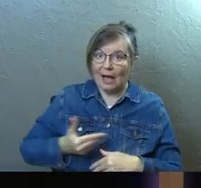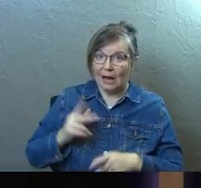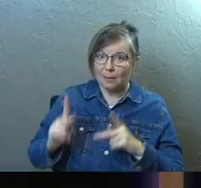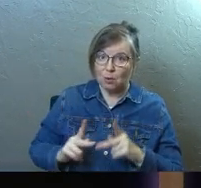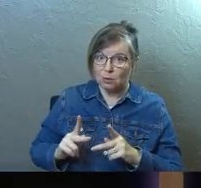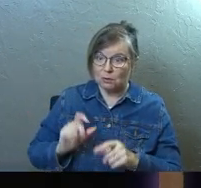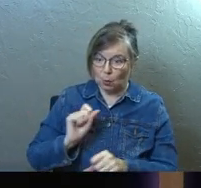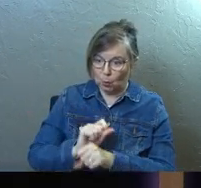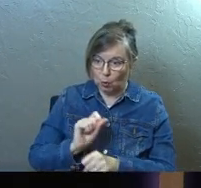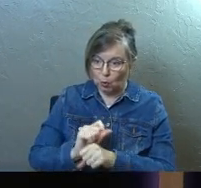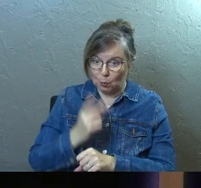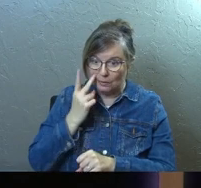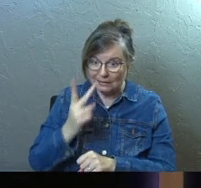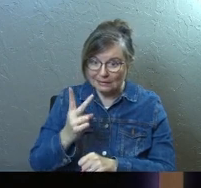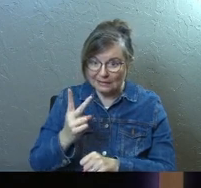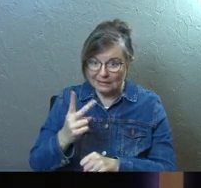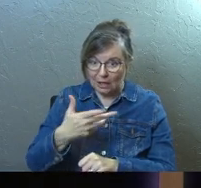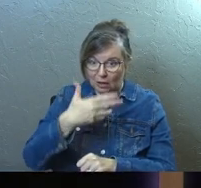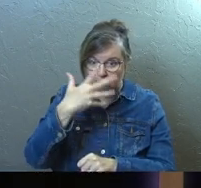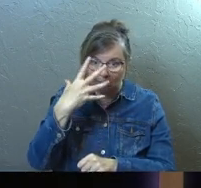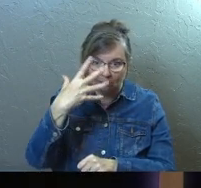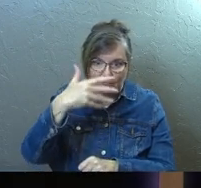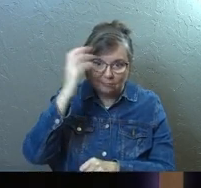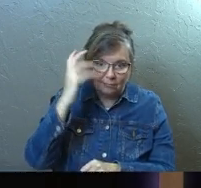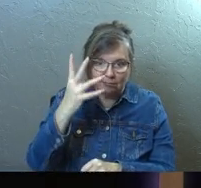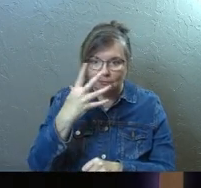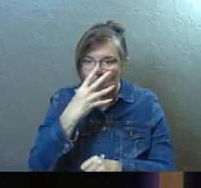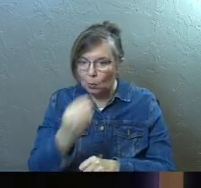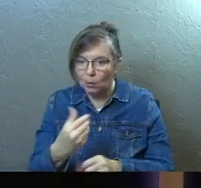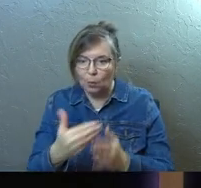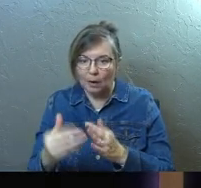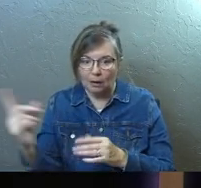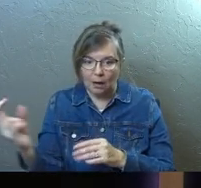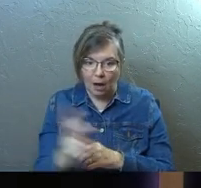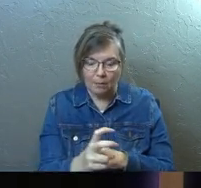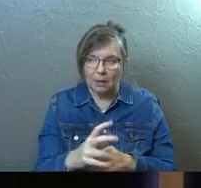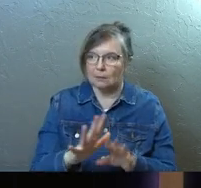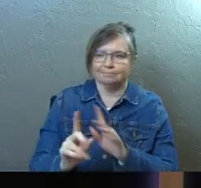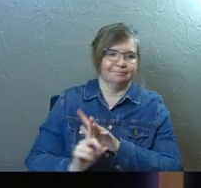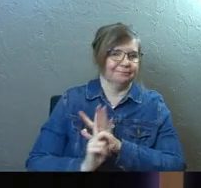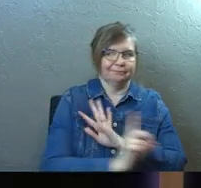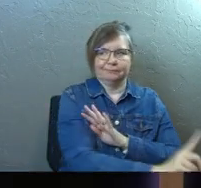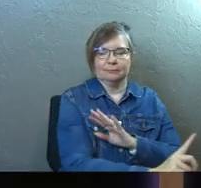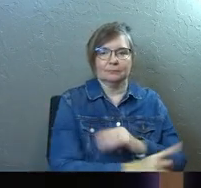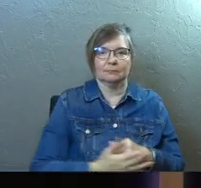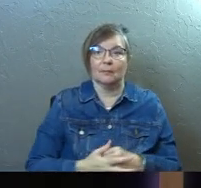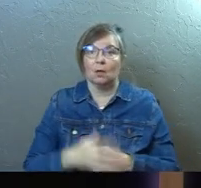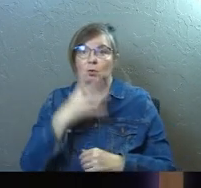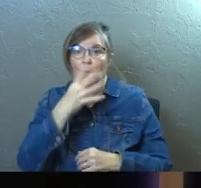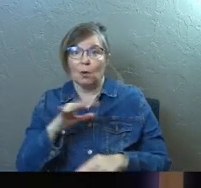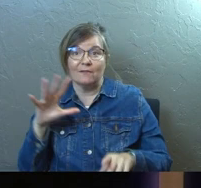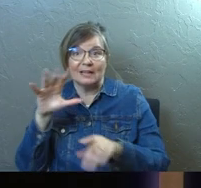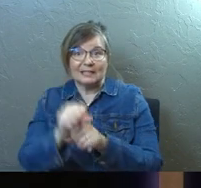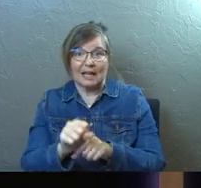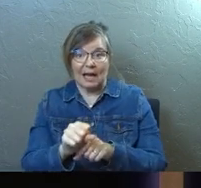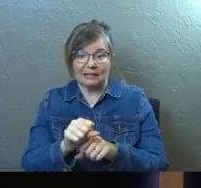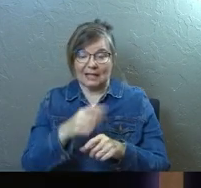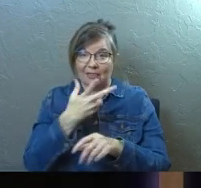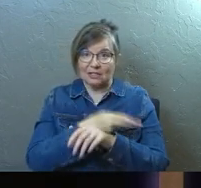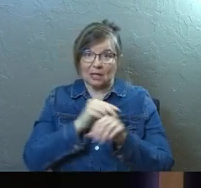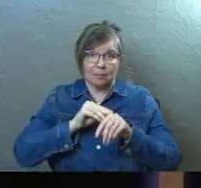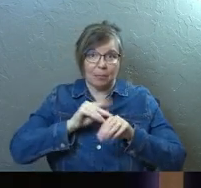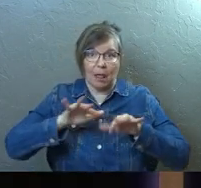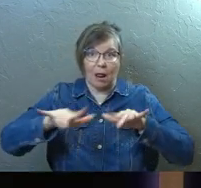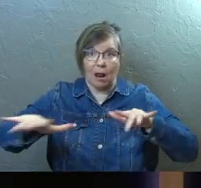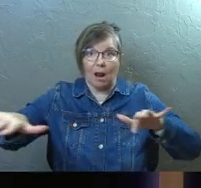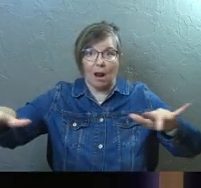hired hand will abandon the sheep because they don't belong to him and he isn't their shepherd. And so the wolf attacks them and scatters the flock.